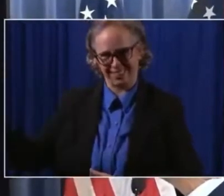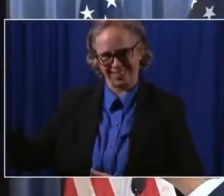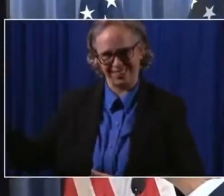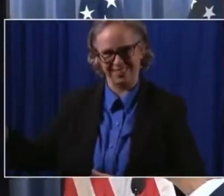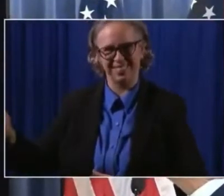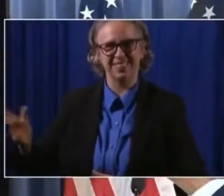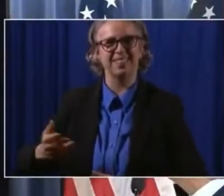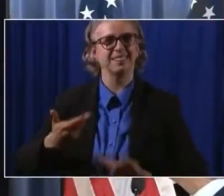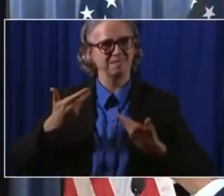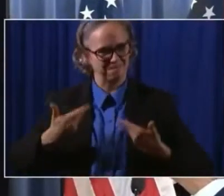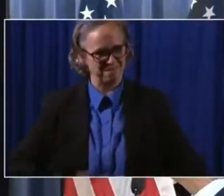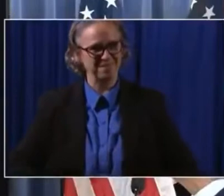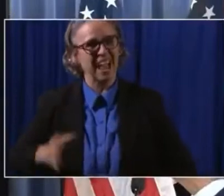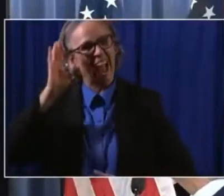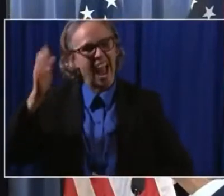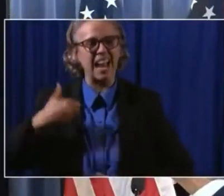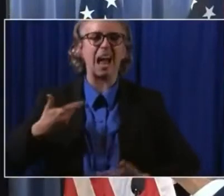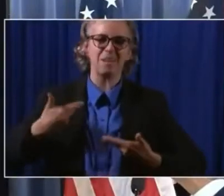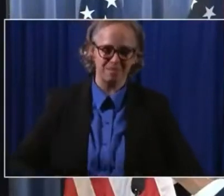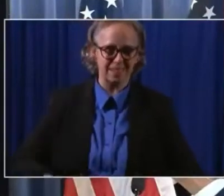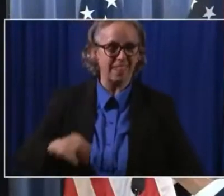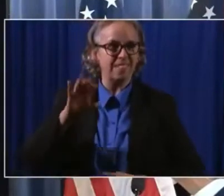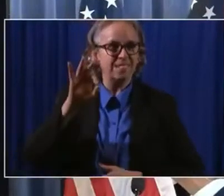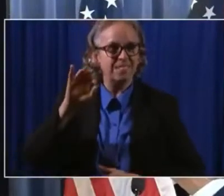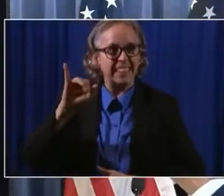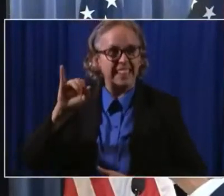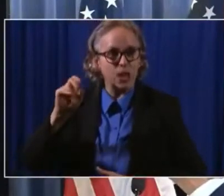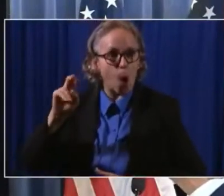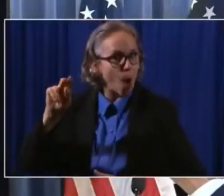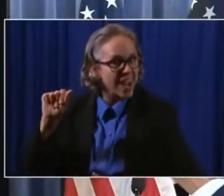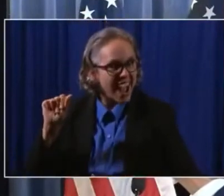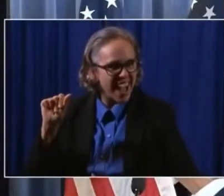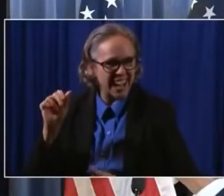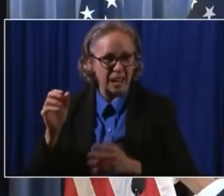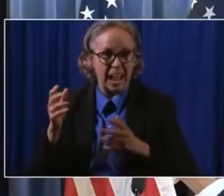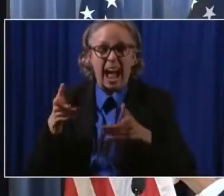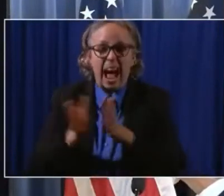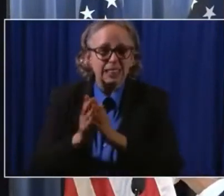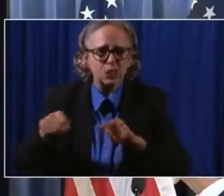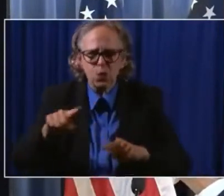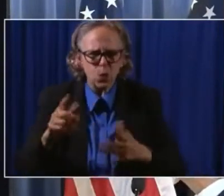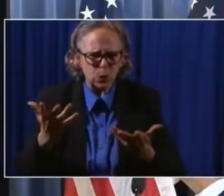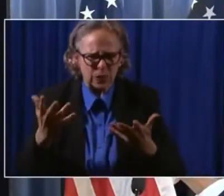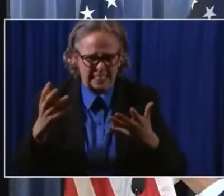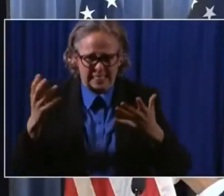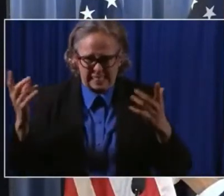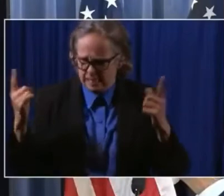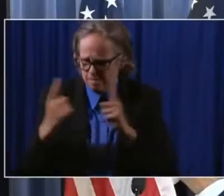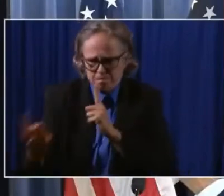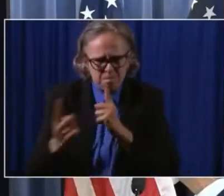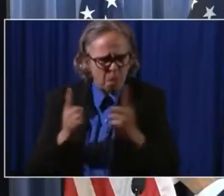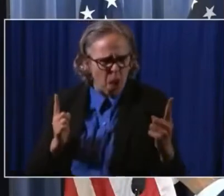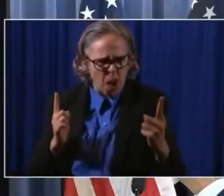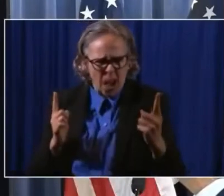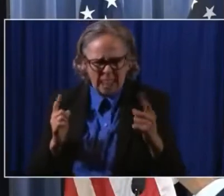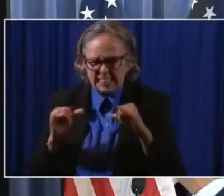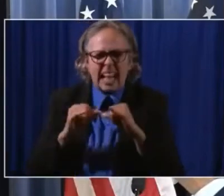Hi there, I'm Thane Maynard here with Fiona, asking everyone to stay a zebra length apart and wear a mask.